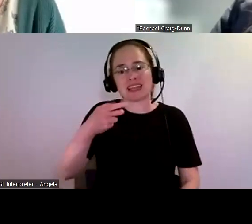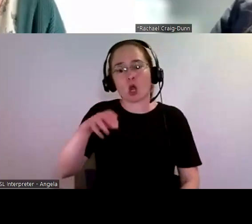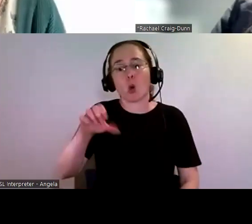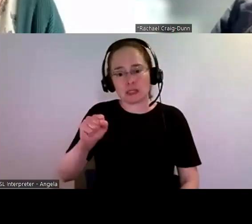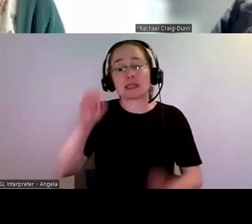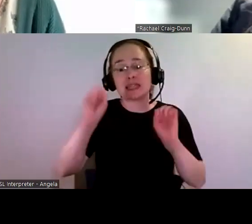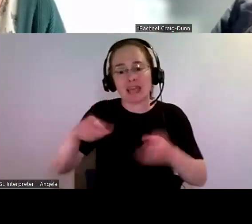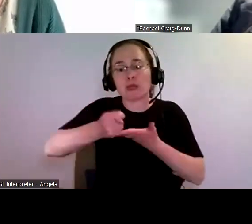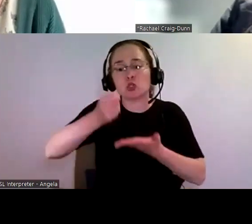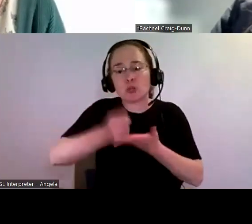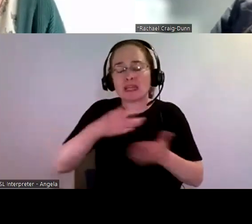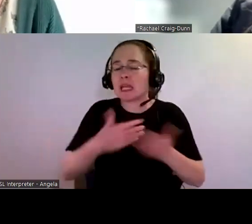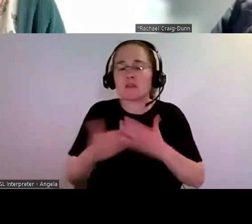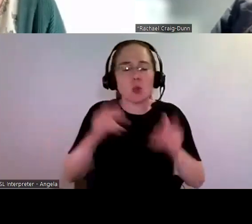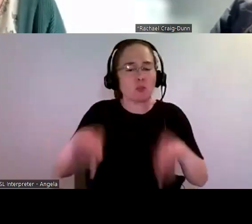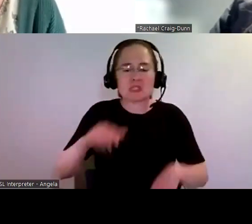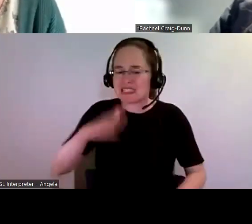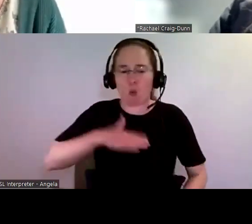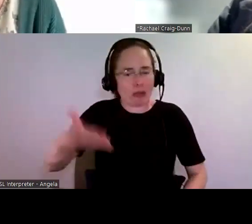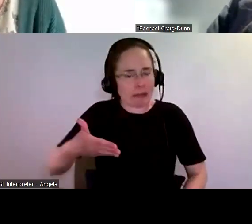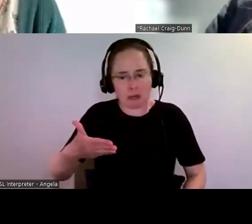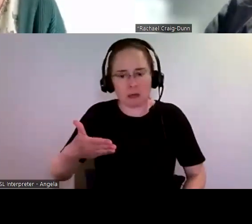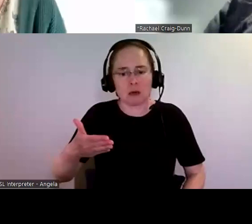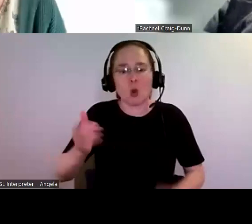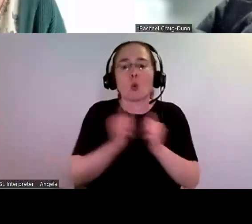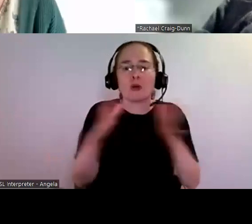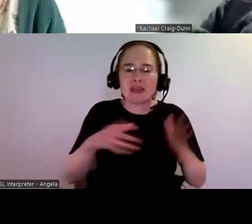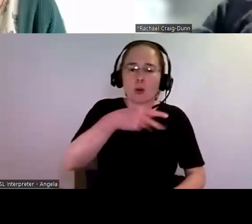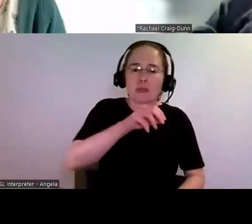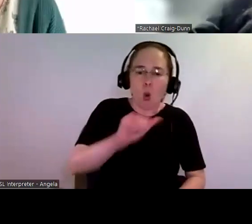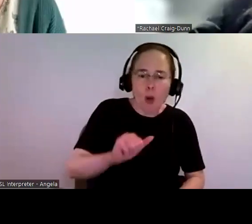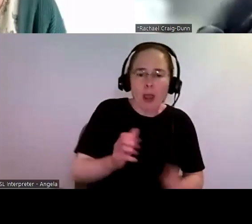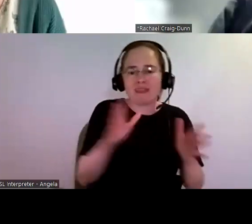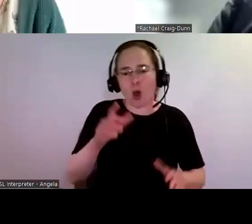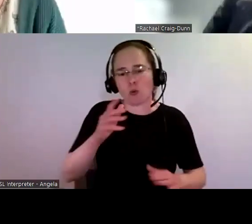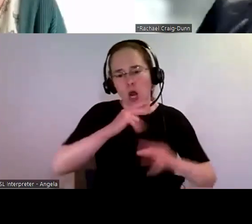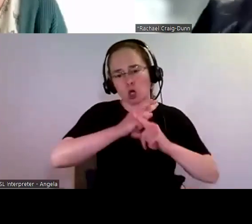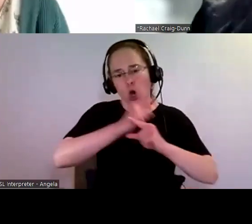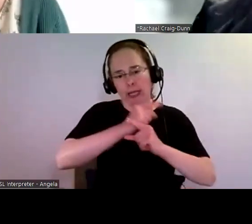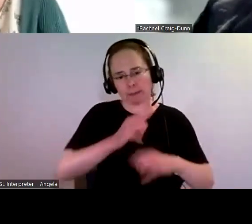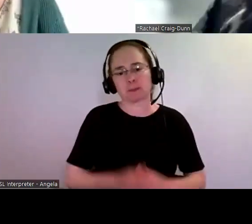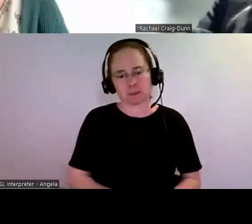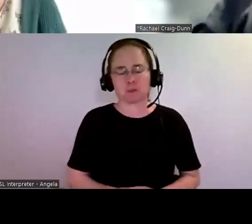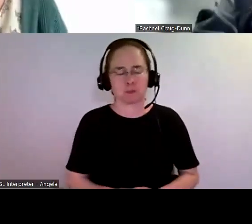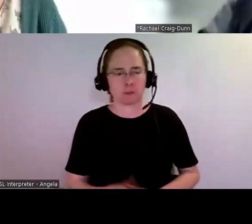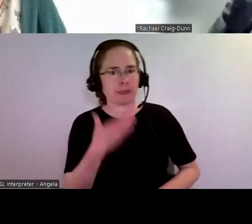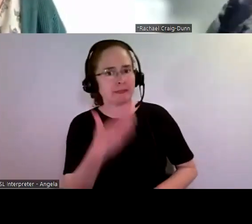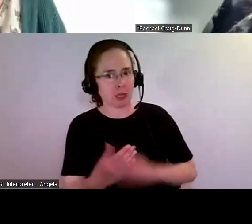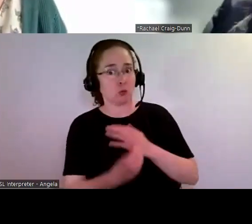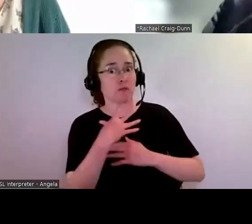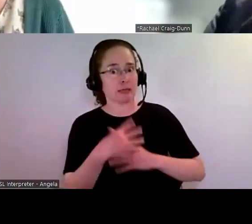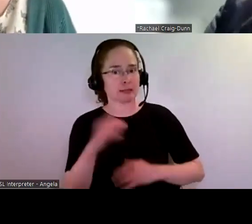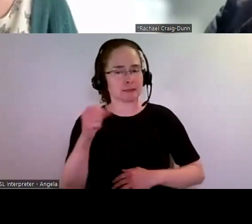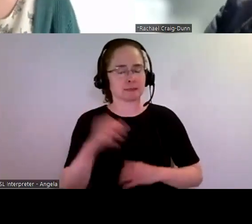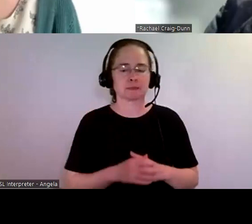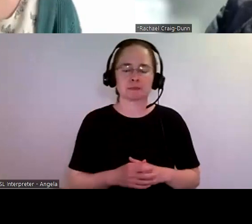in a medical setting without a judge, without a POA, without a guardian. Great. Thank you so much for that advice. There were